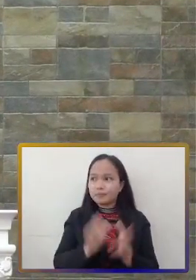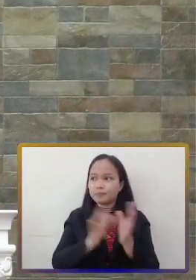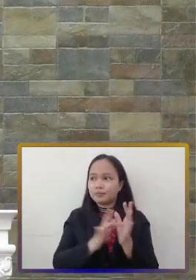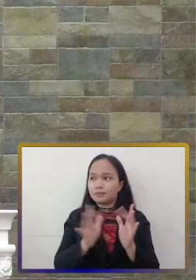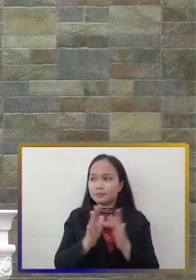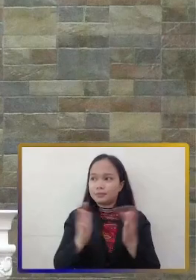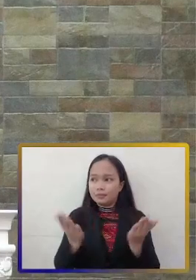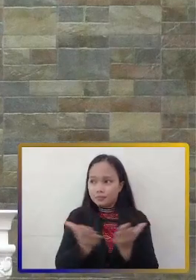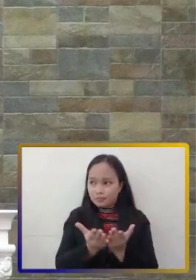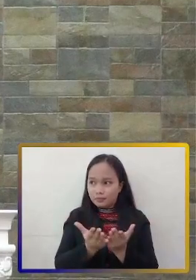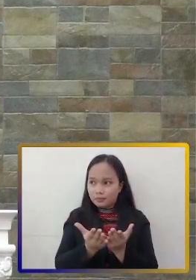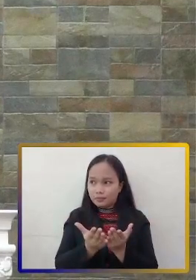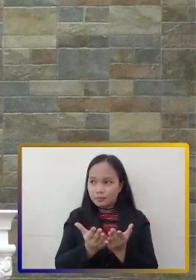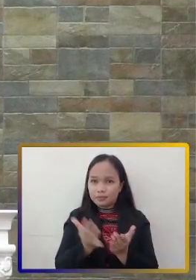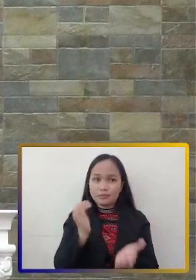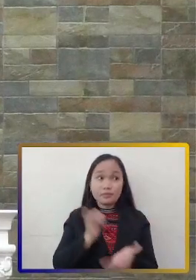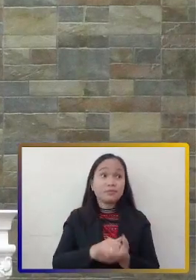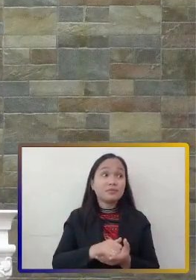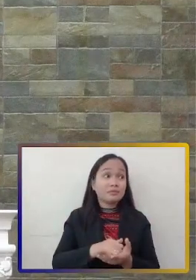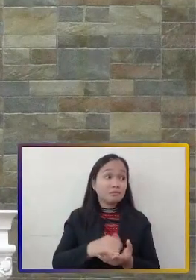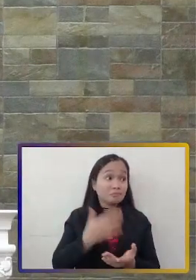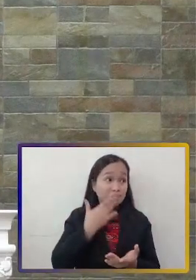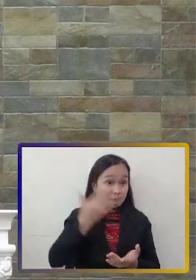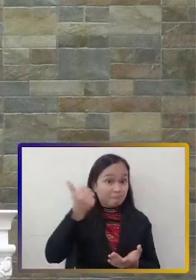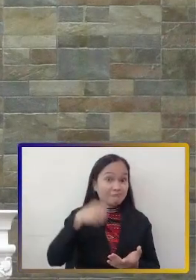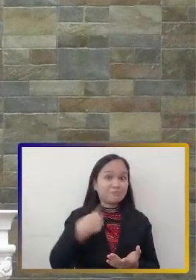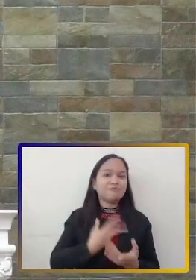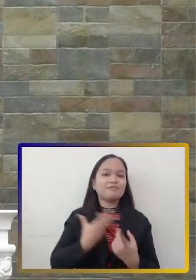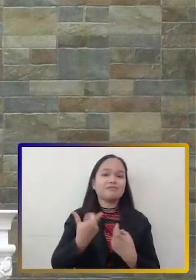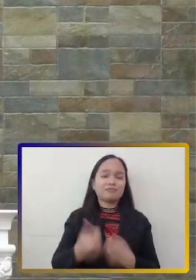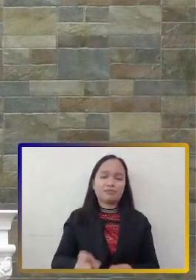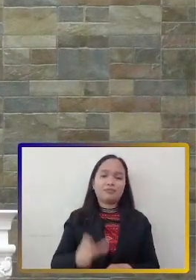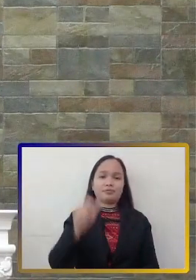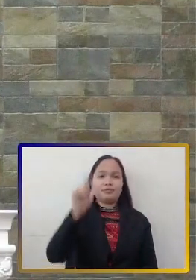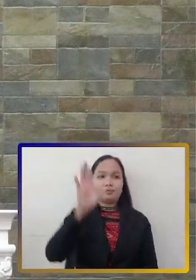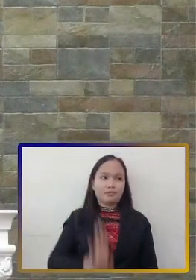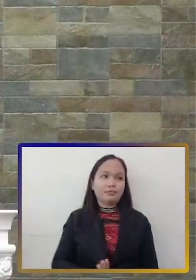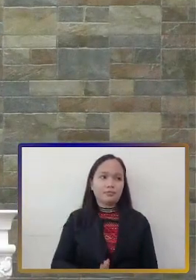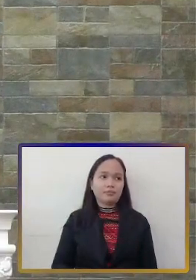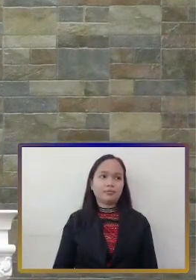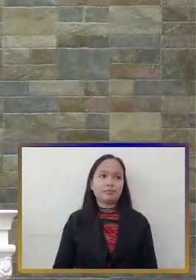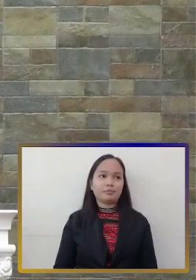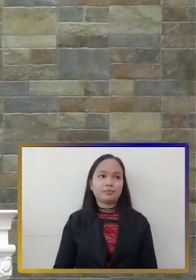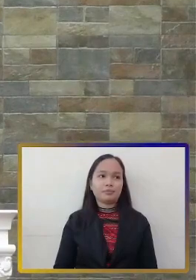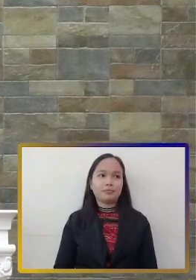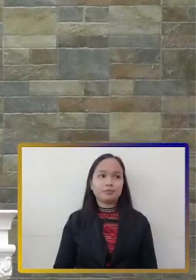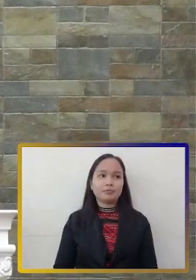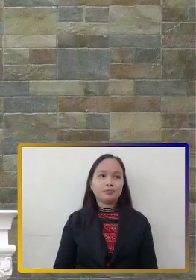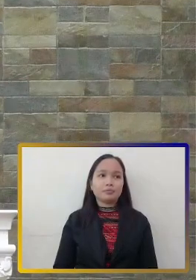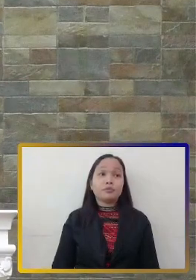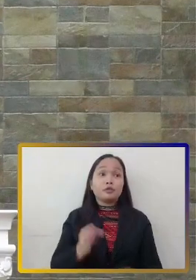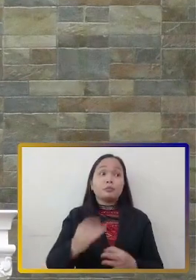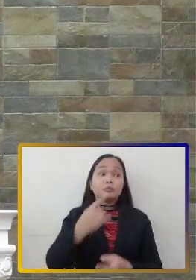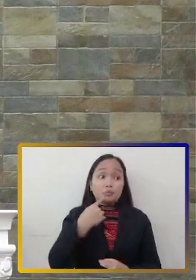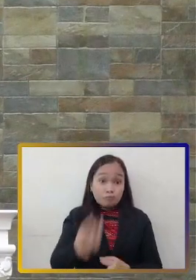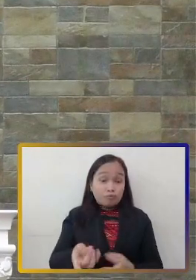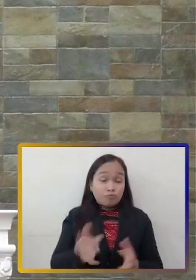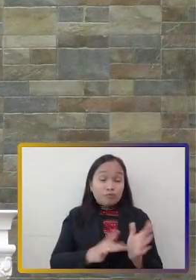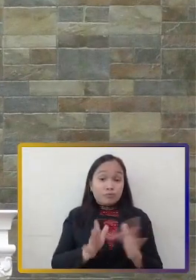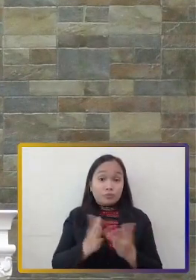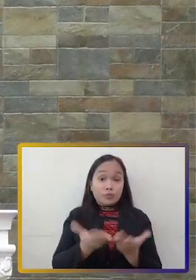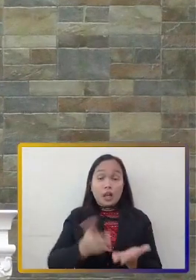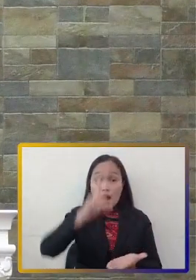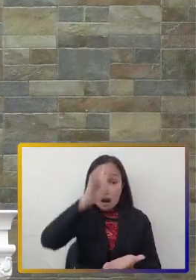Did you lost your trust in God? Remember this, kapatid. Tandaan niyo po. Pag sinabi ng Biblia,